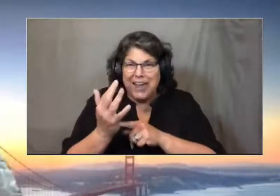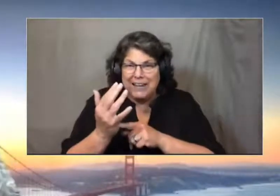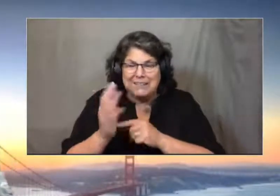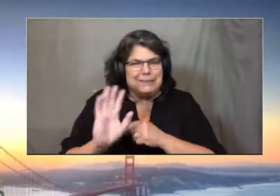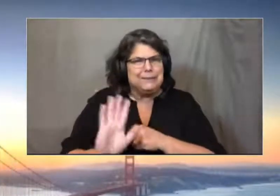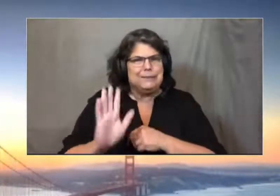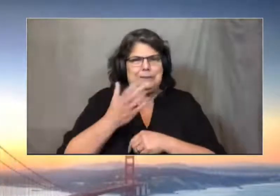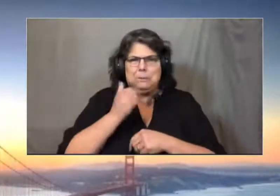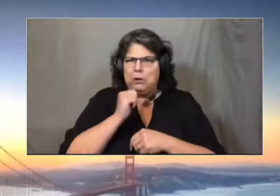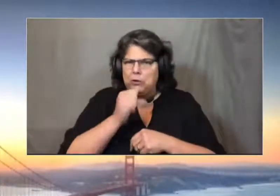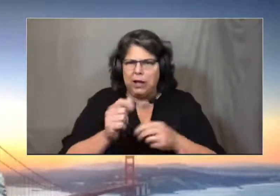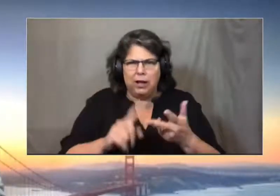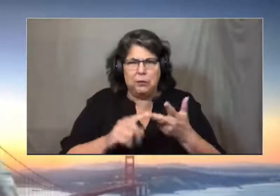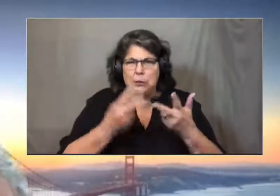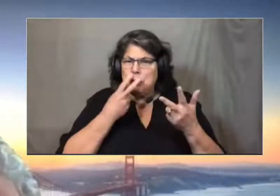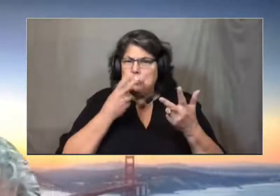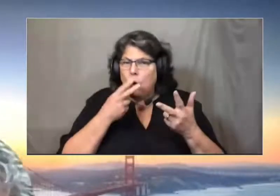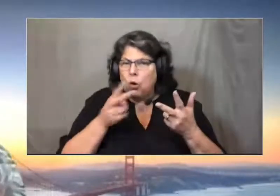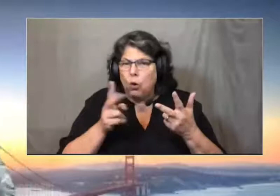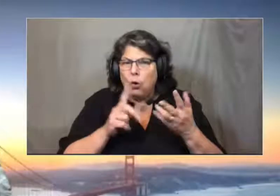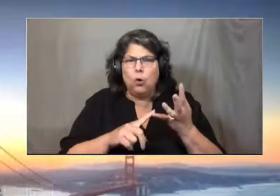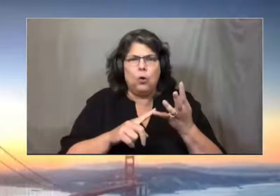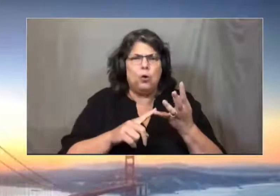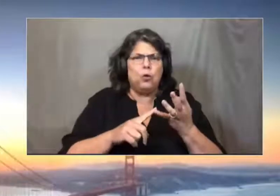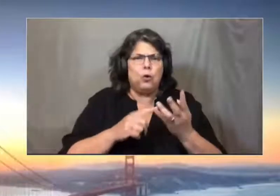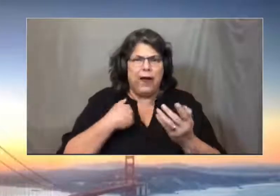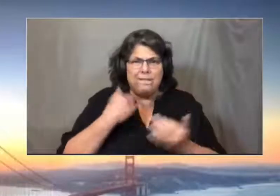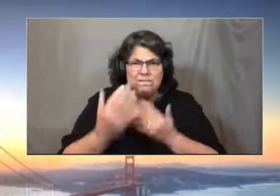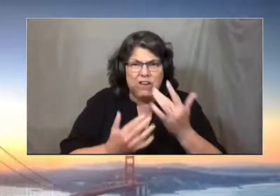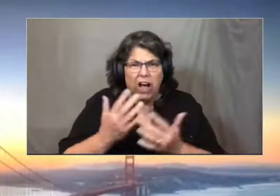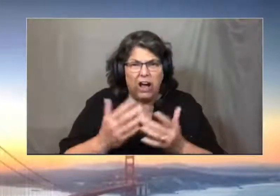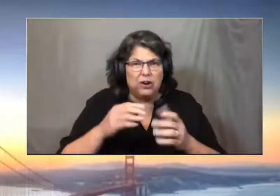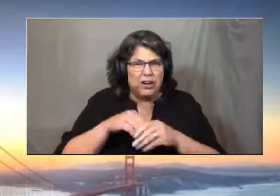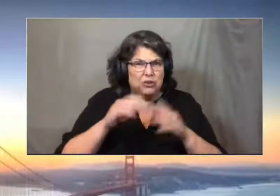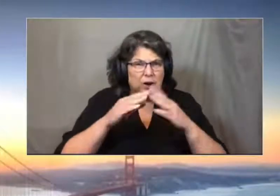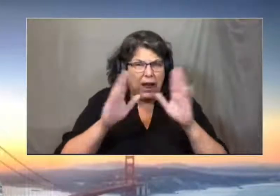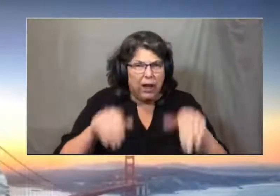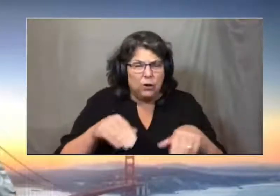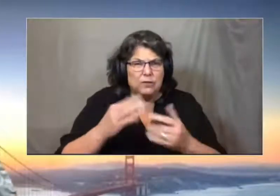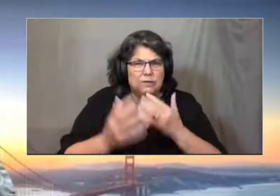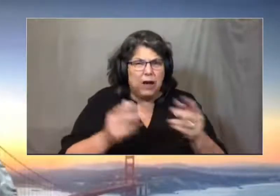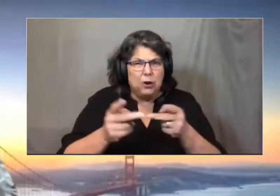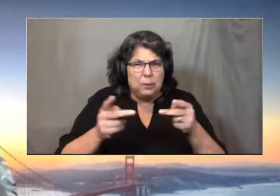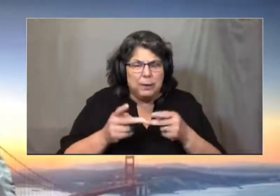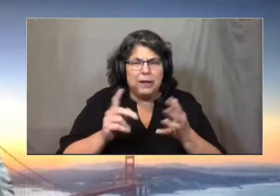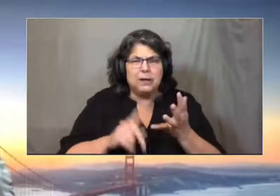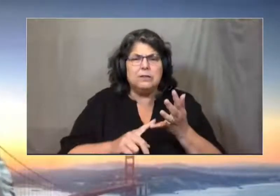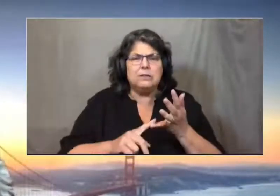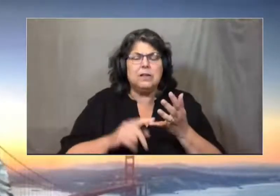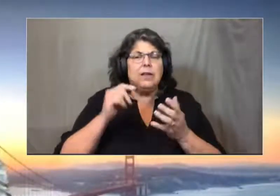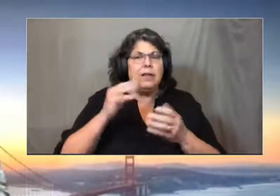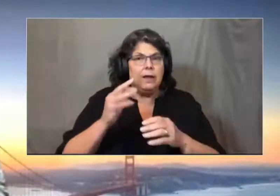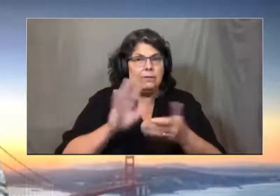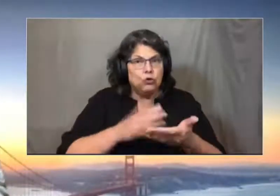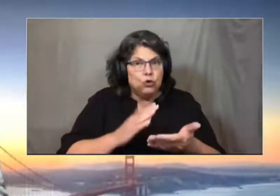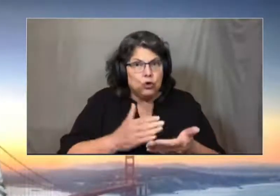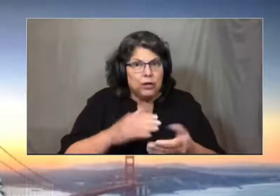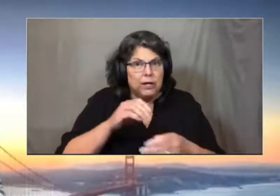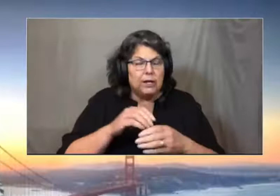don't smoke or burn firewood. Use your range hood when you're cooking.